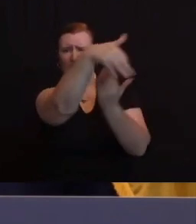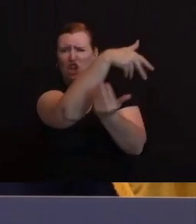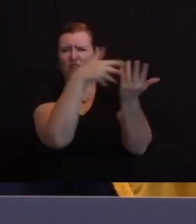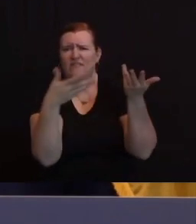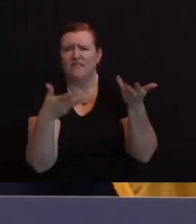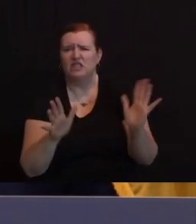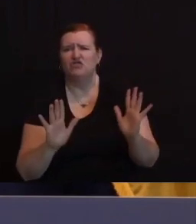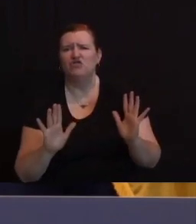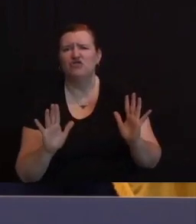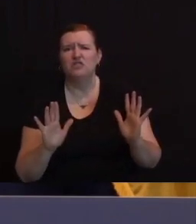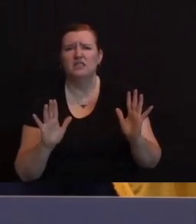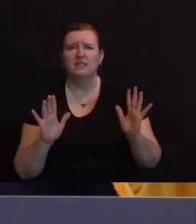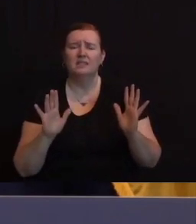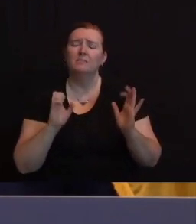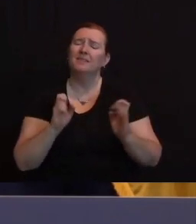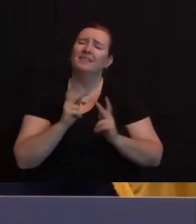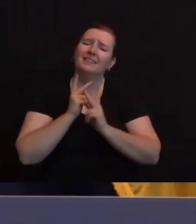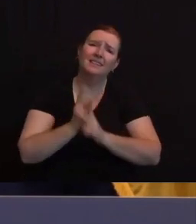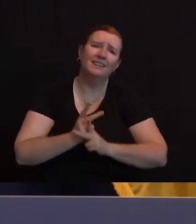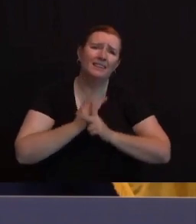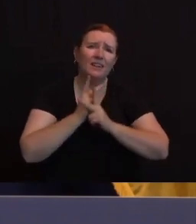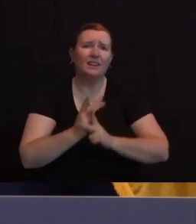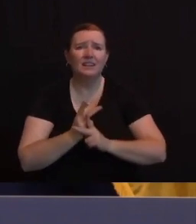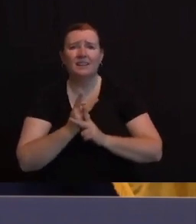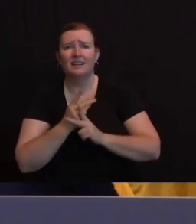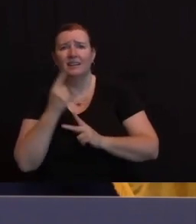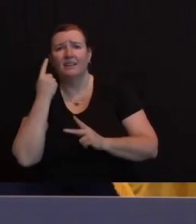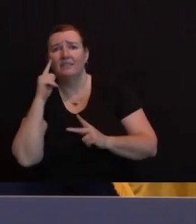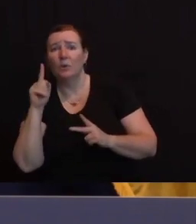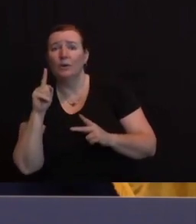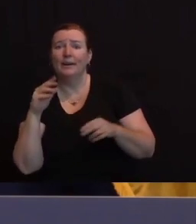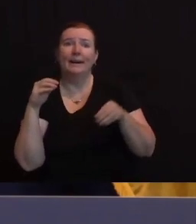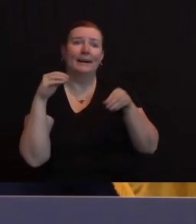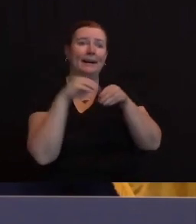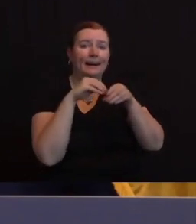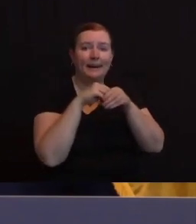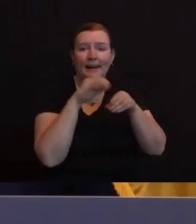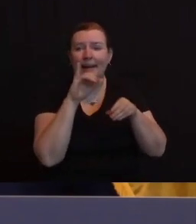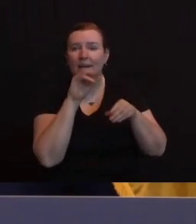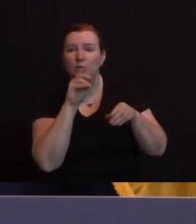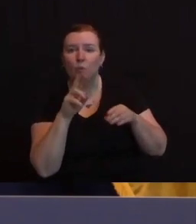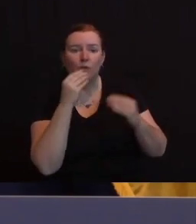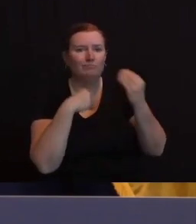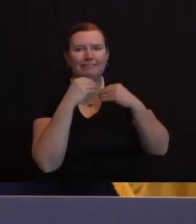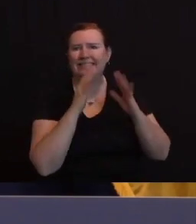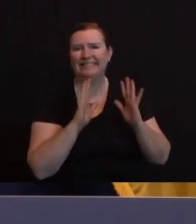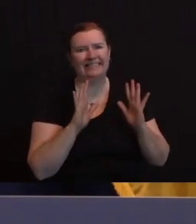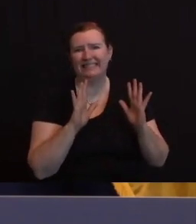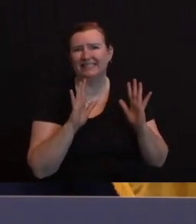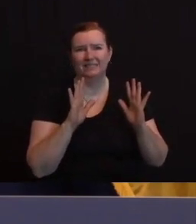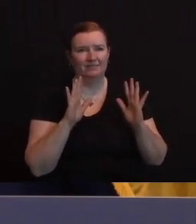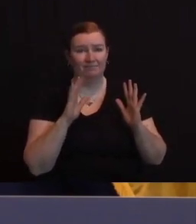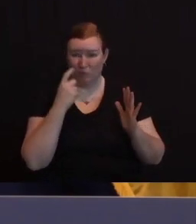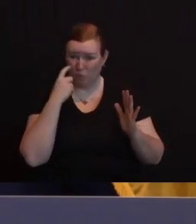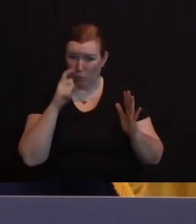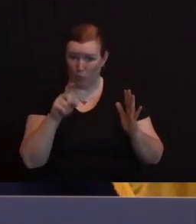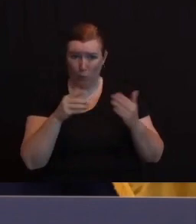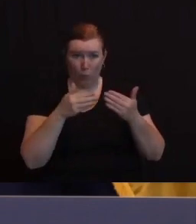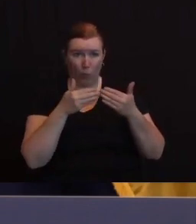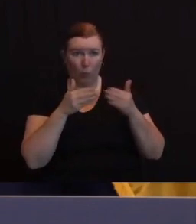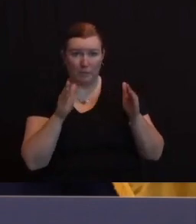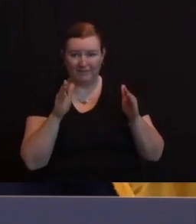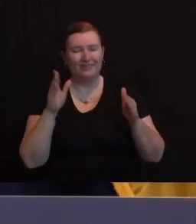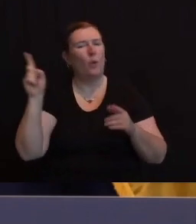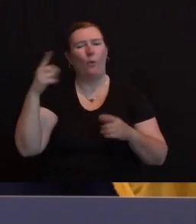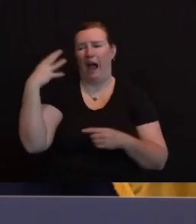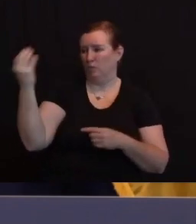for anything happening indoors. And it's why we've begun by allowing as many outdoor activities as possible,